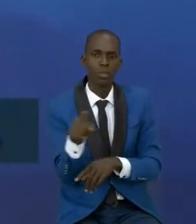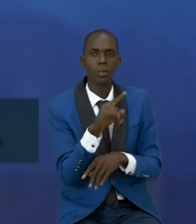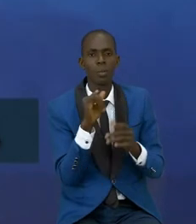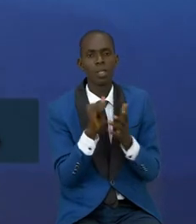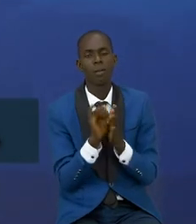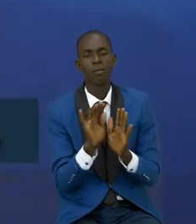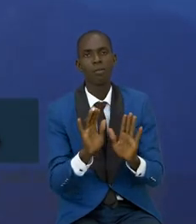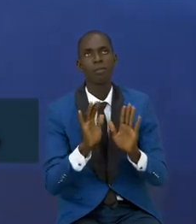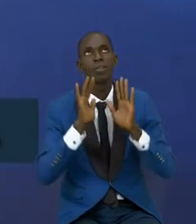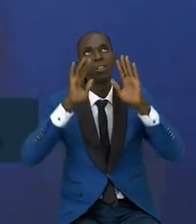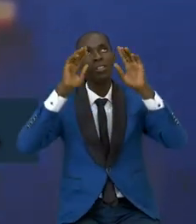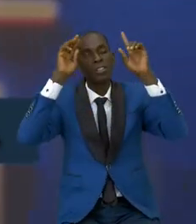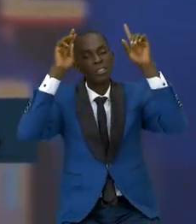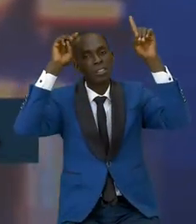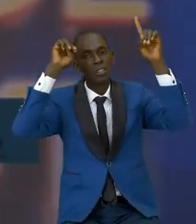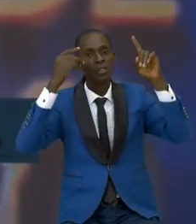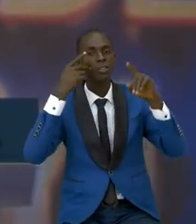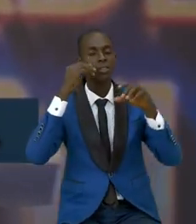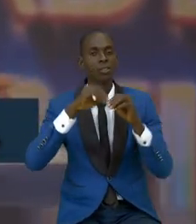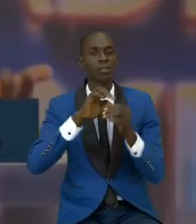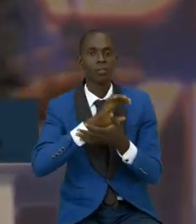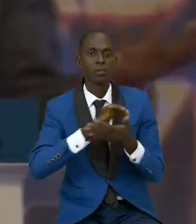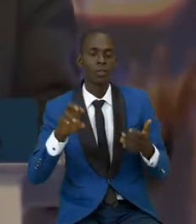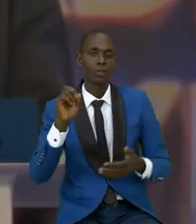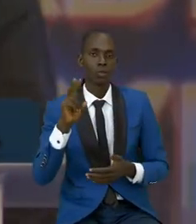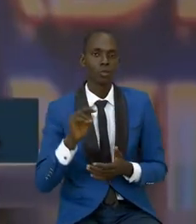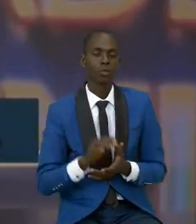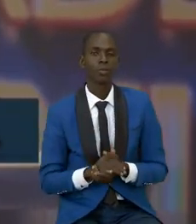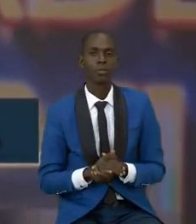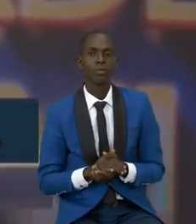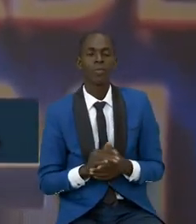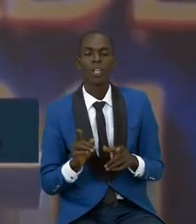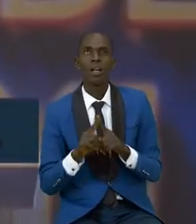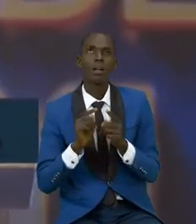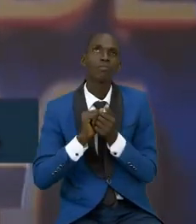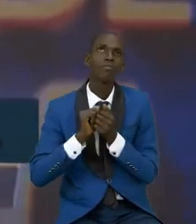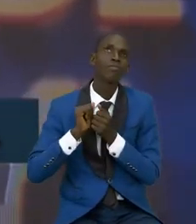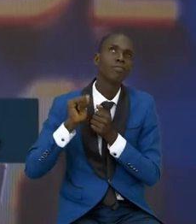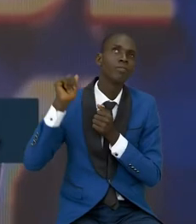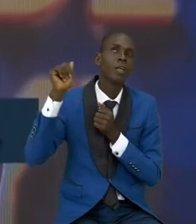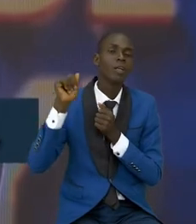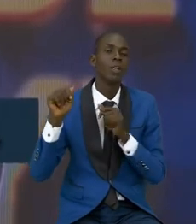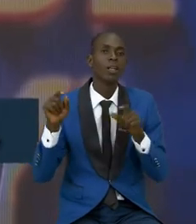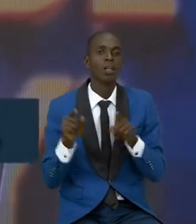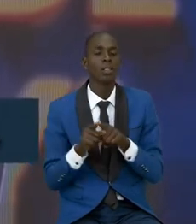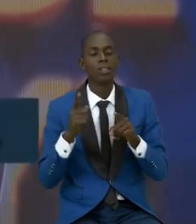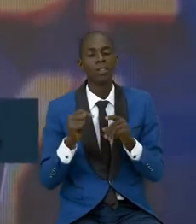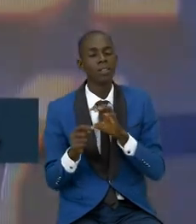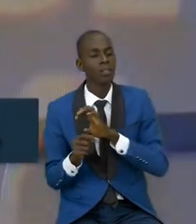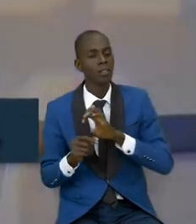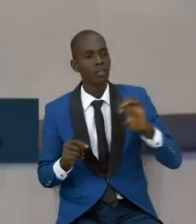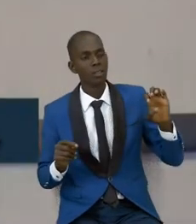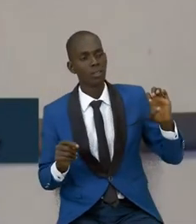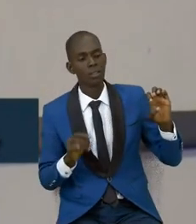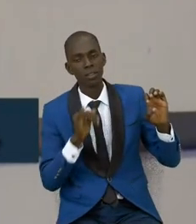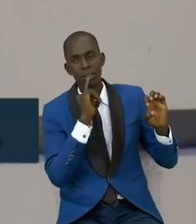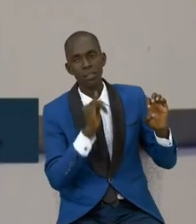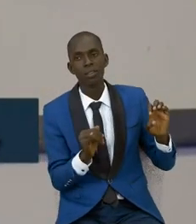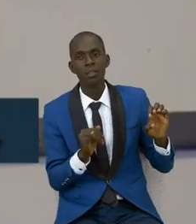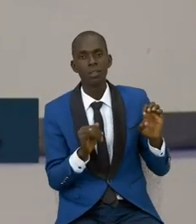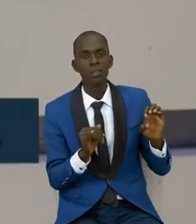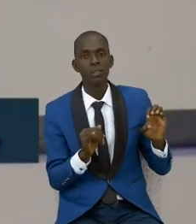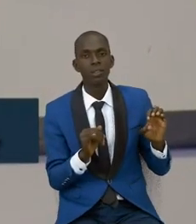at verse 12. It says, as far as the east is. Verse